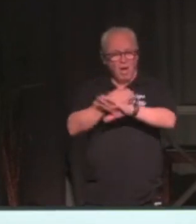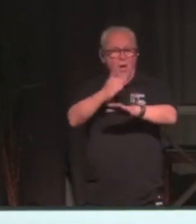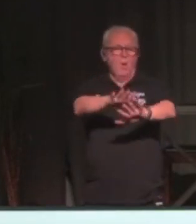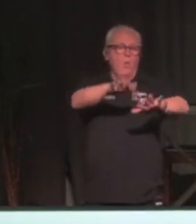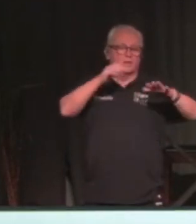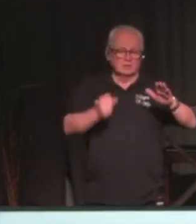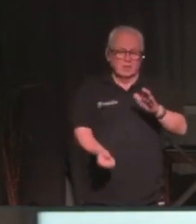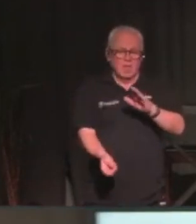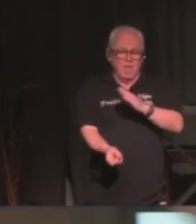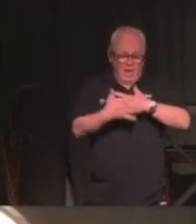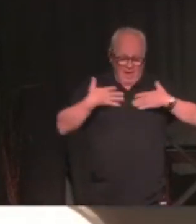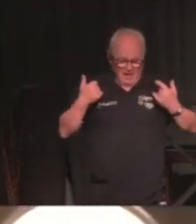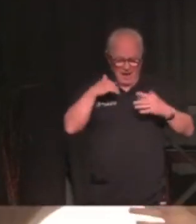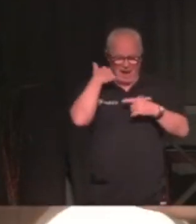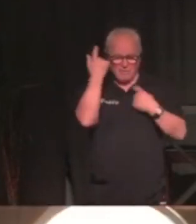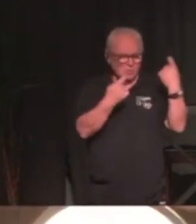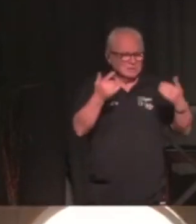wonders and healing all that were sick.